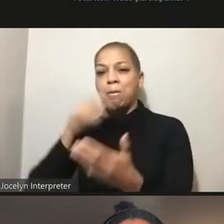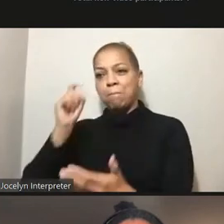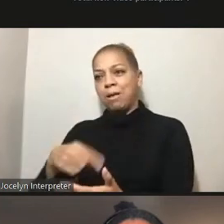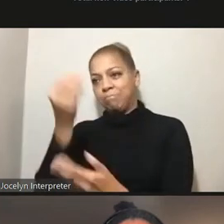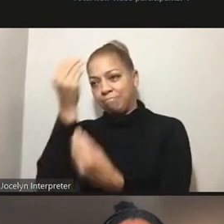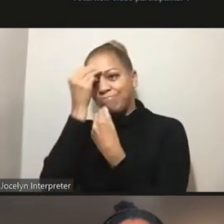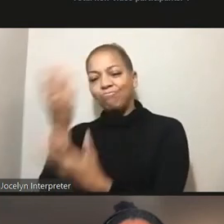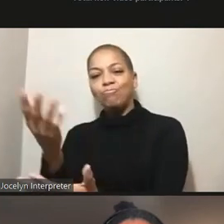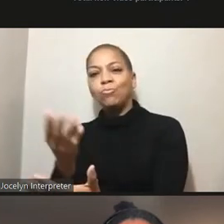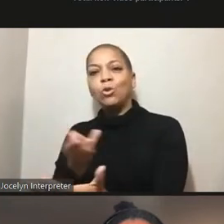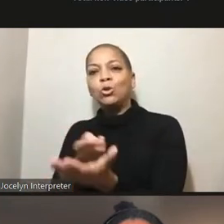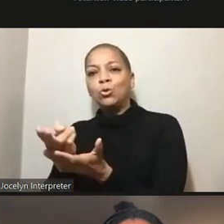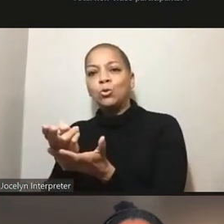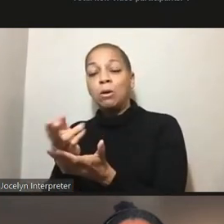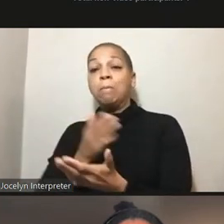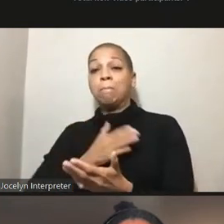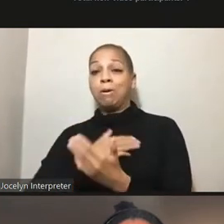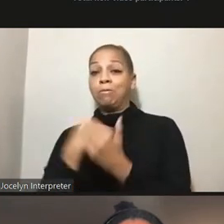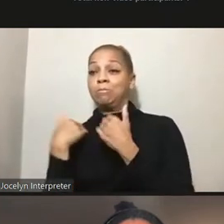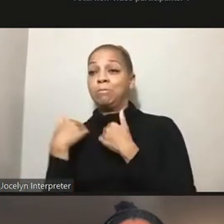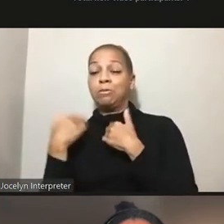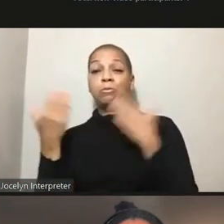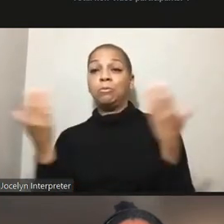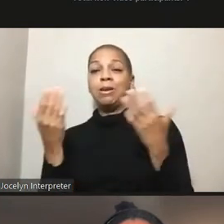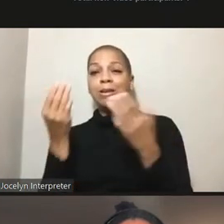truth and to do it through